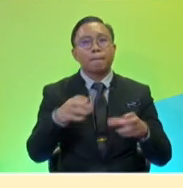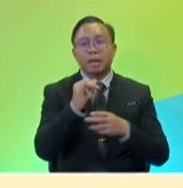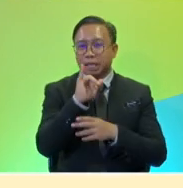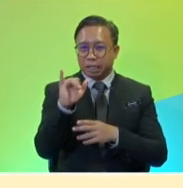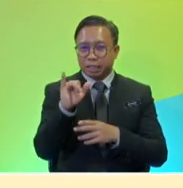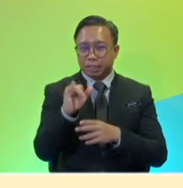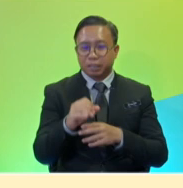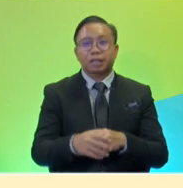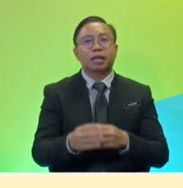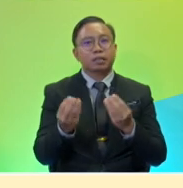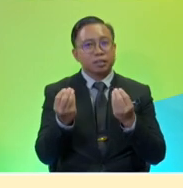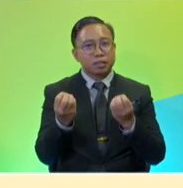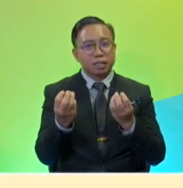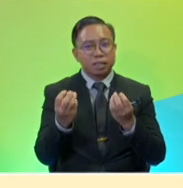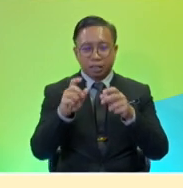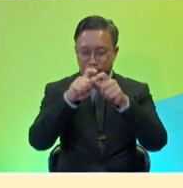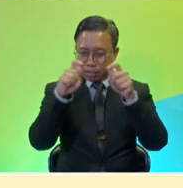like sandcastle.